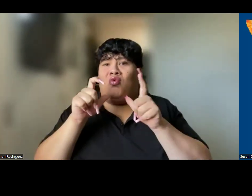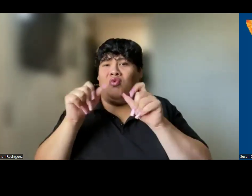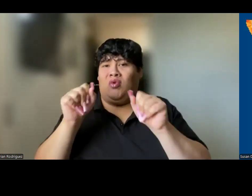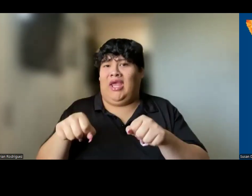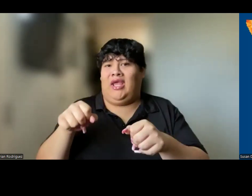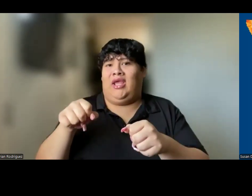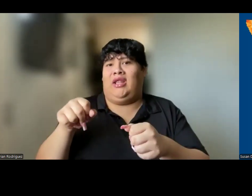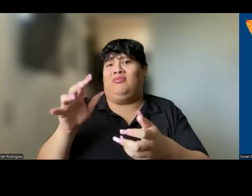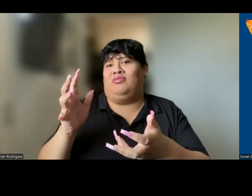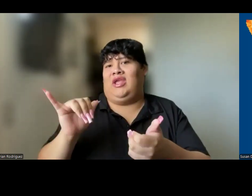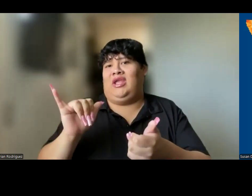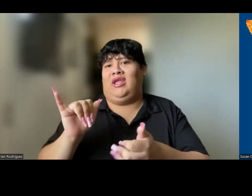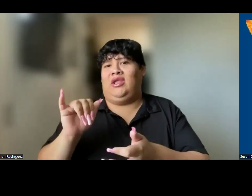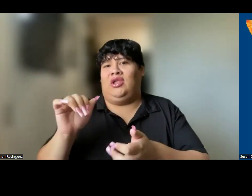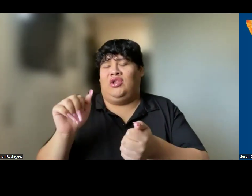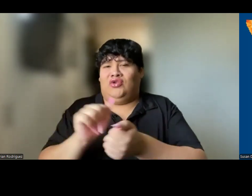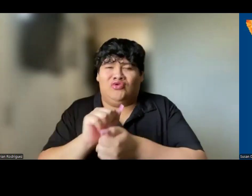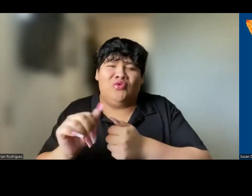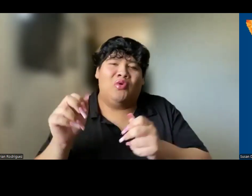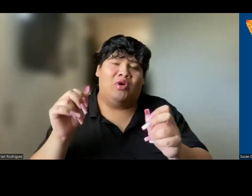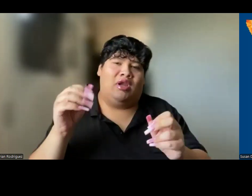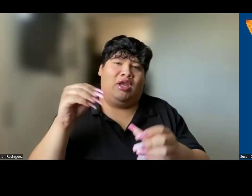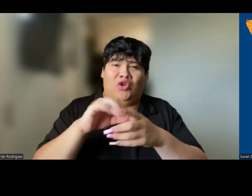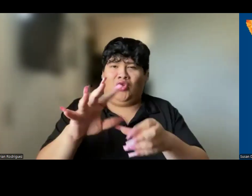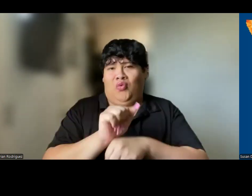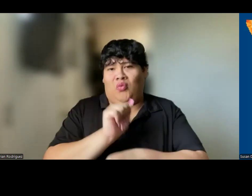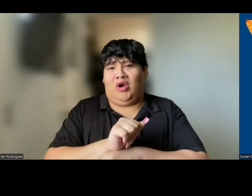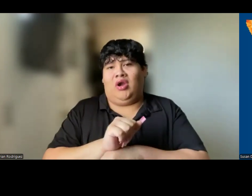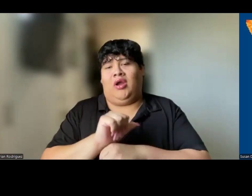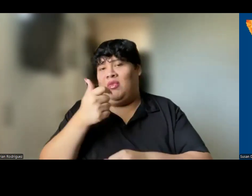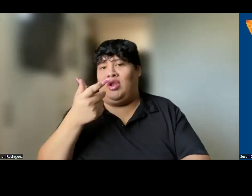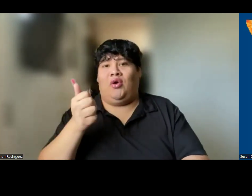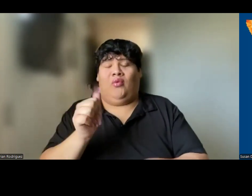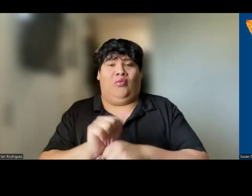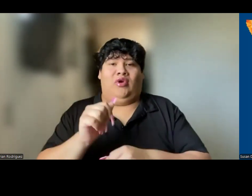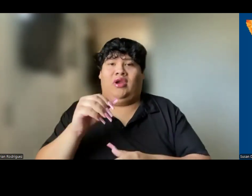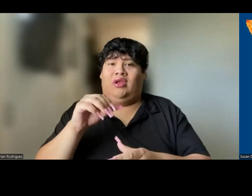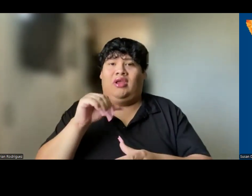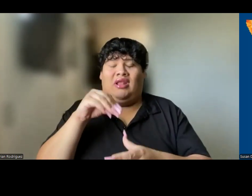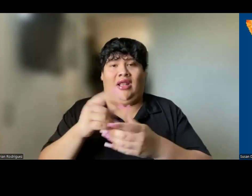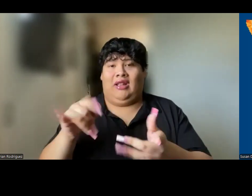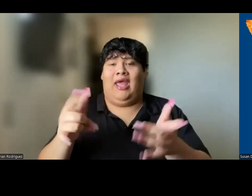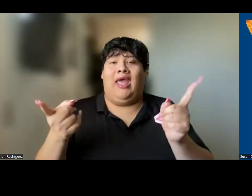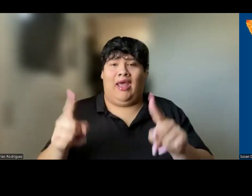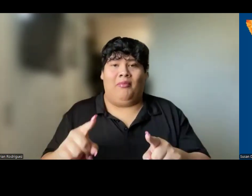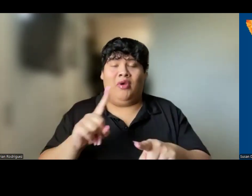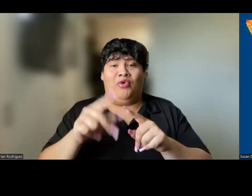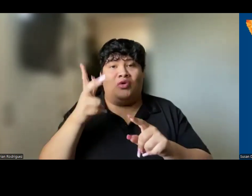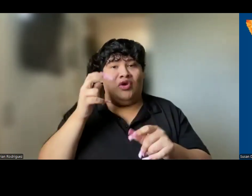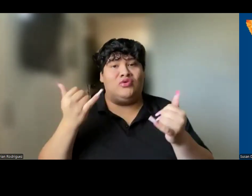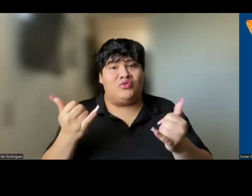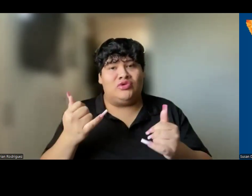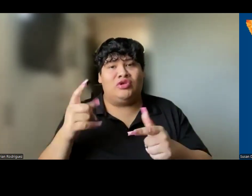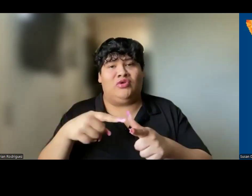been detours and distractions from our work. And not one of us has let that happen. And you'll hear today from